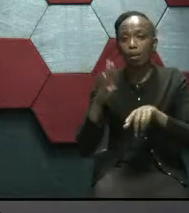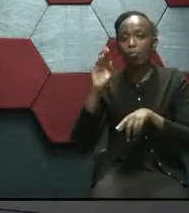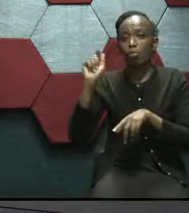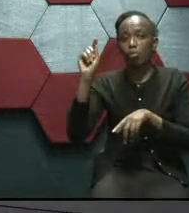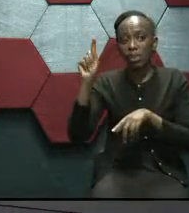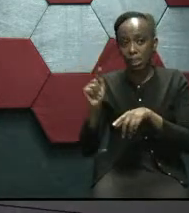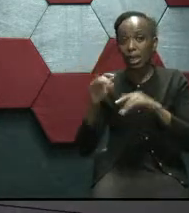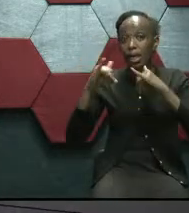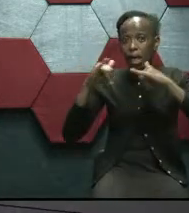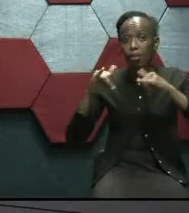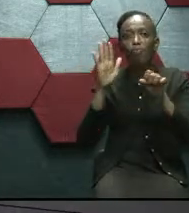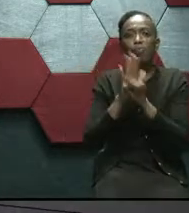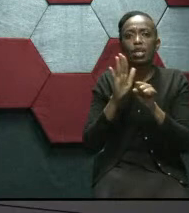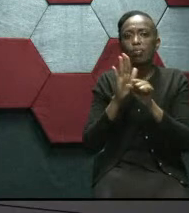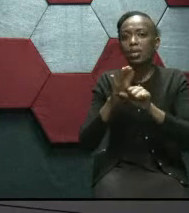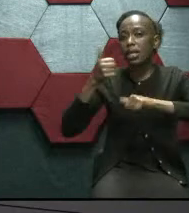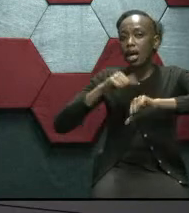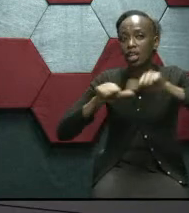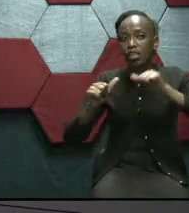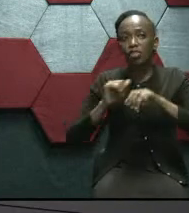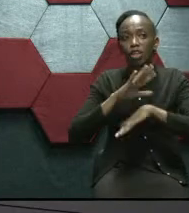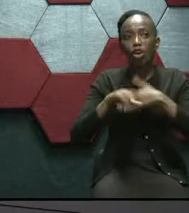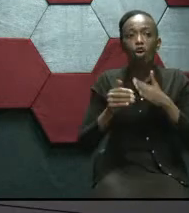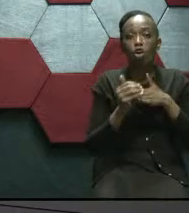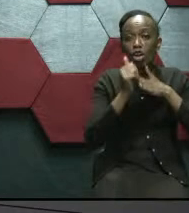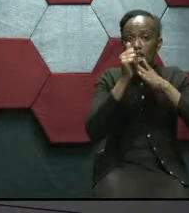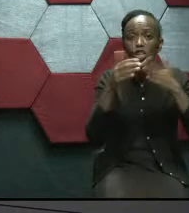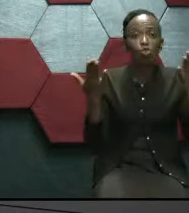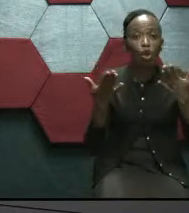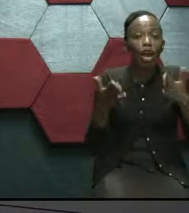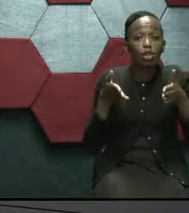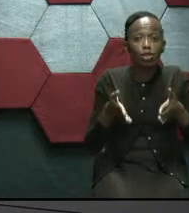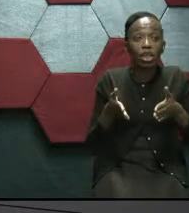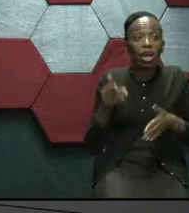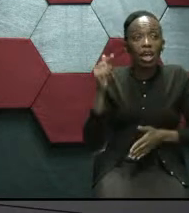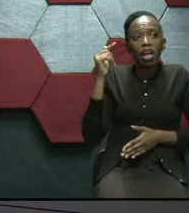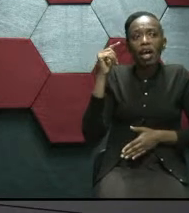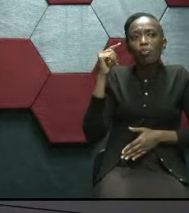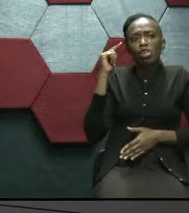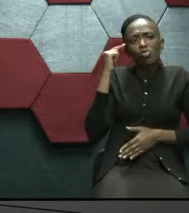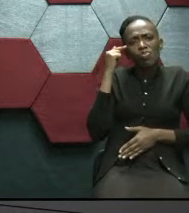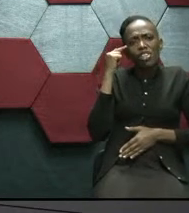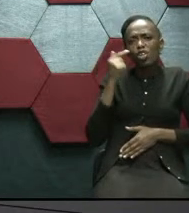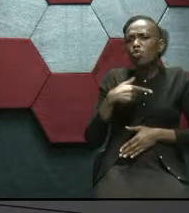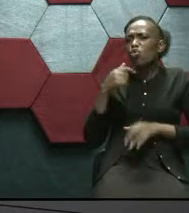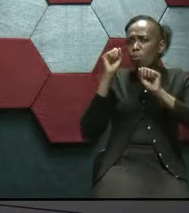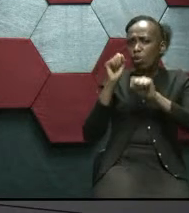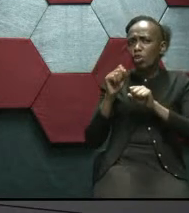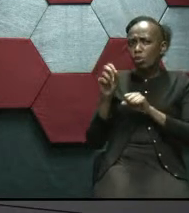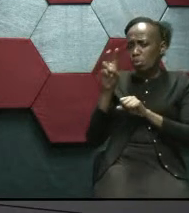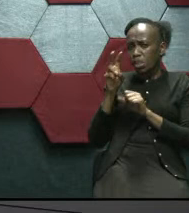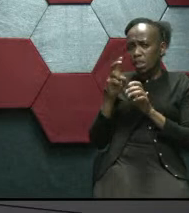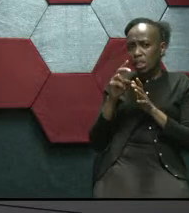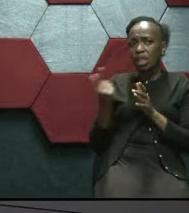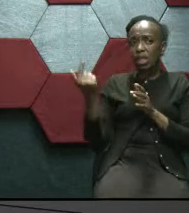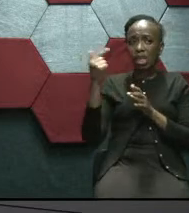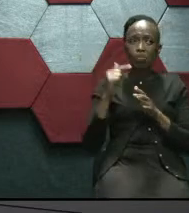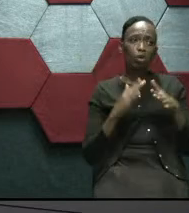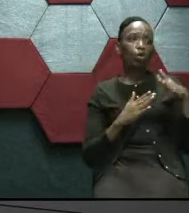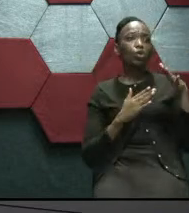many activities all lead to today. And I wonder who we will be able to see coming on